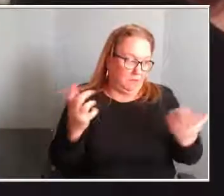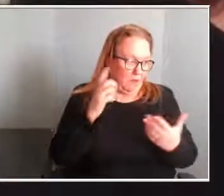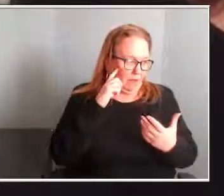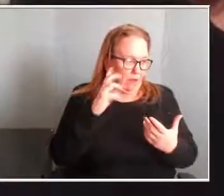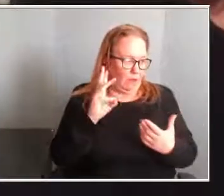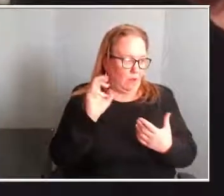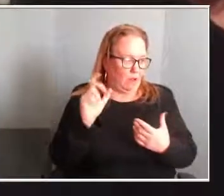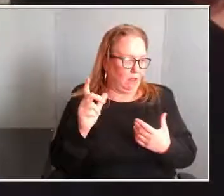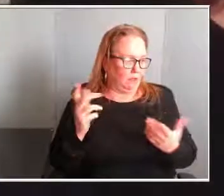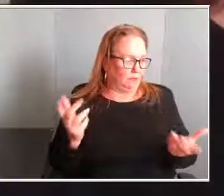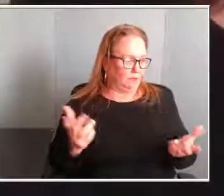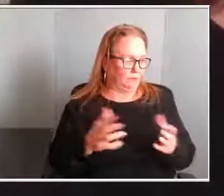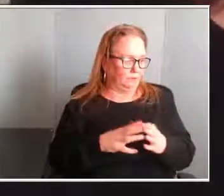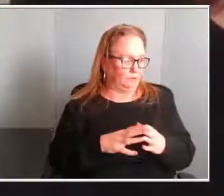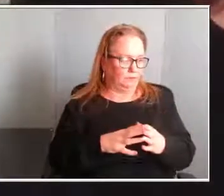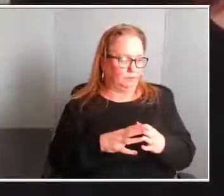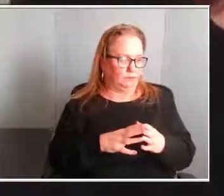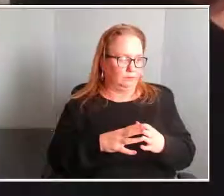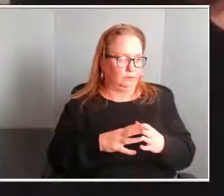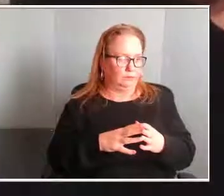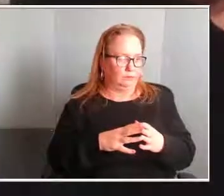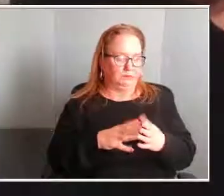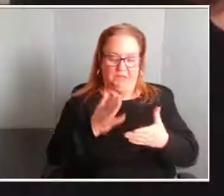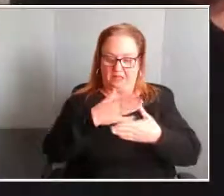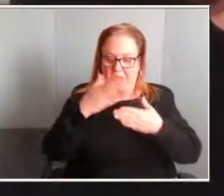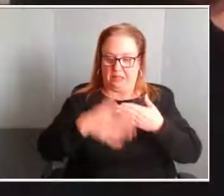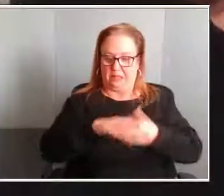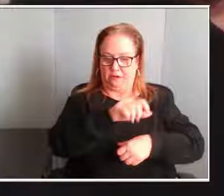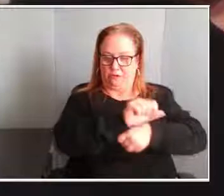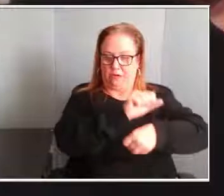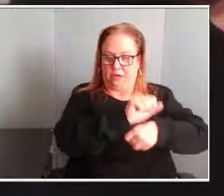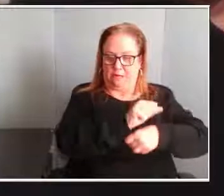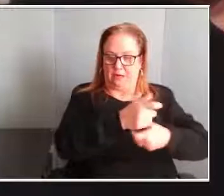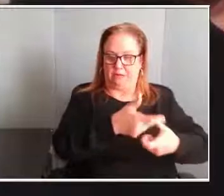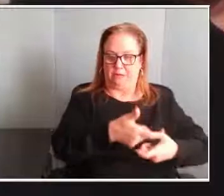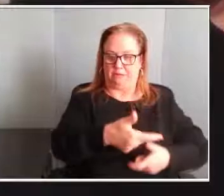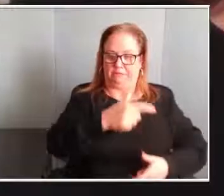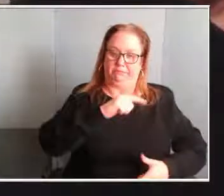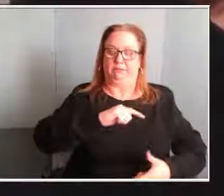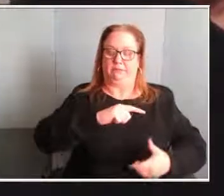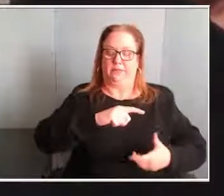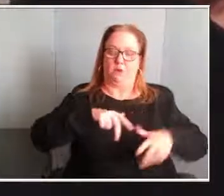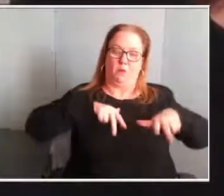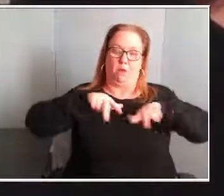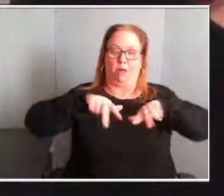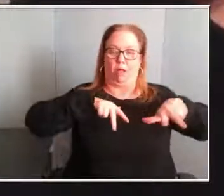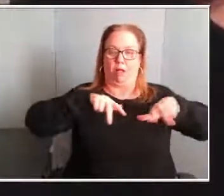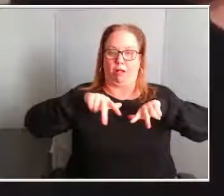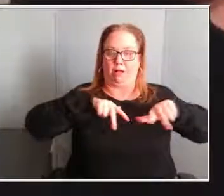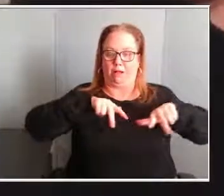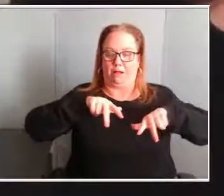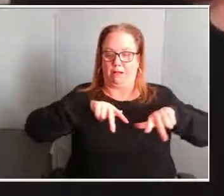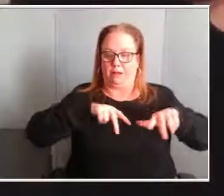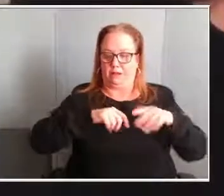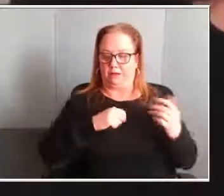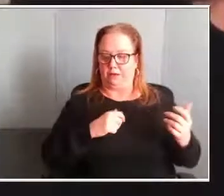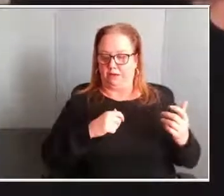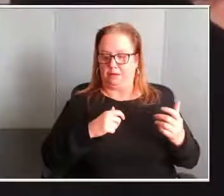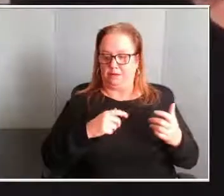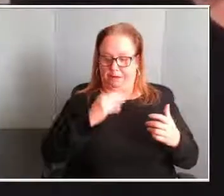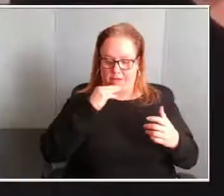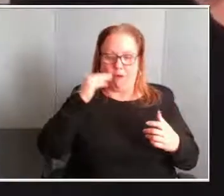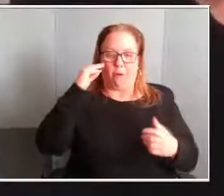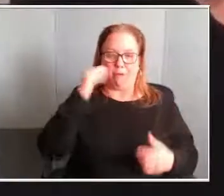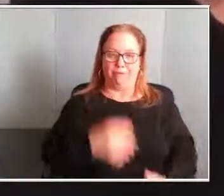well, they completed their task and now it's time to get up and start walking so I could get